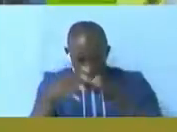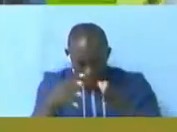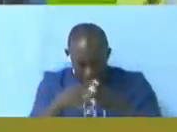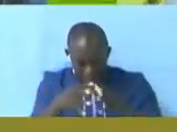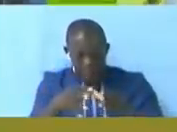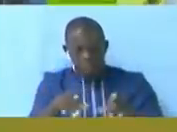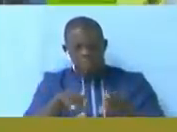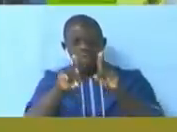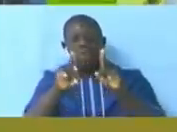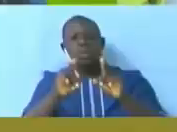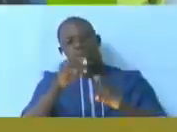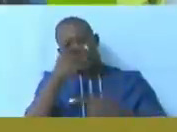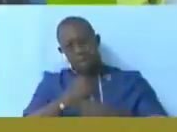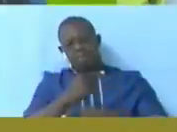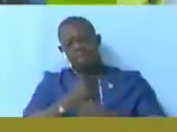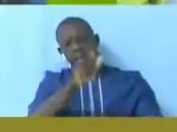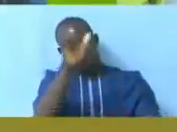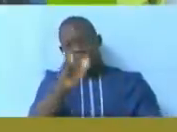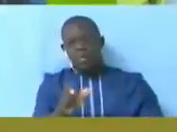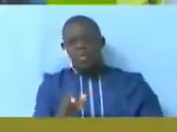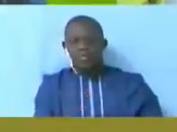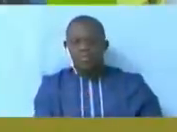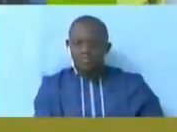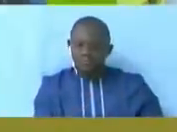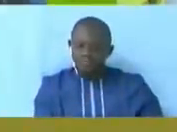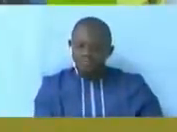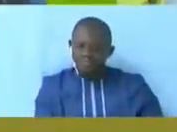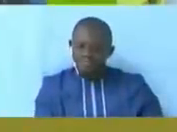Gambians. And